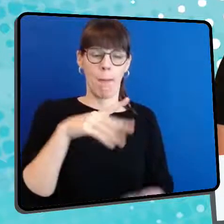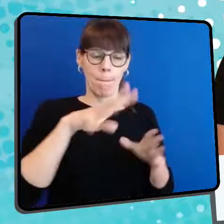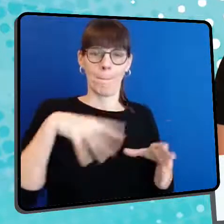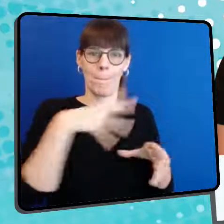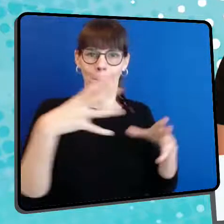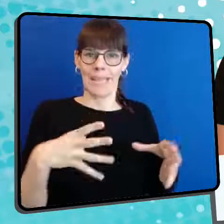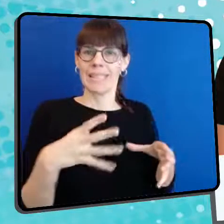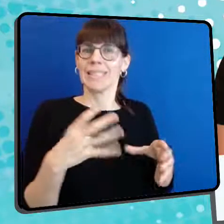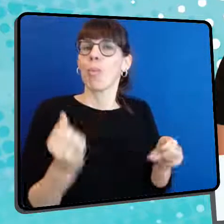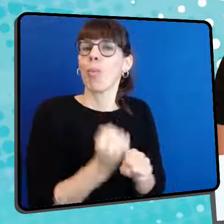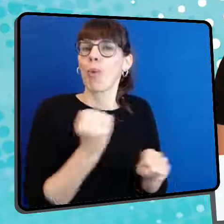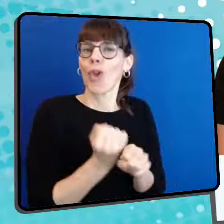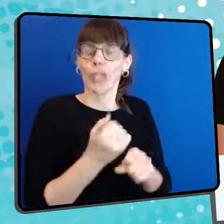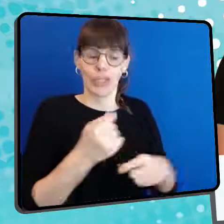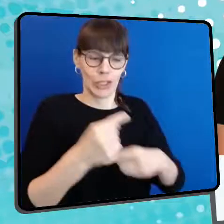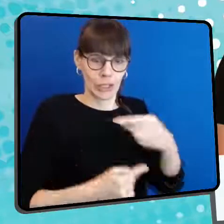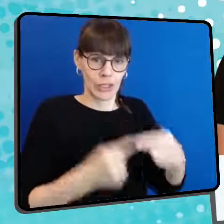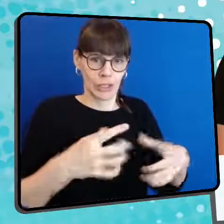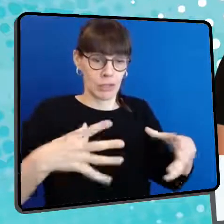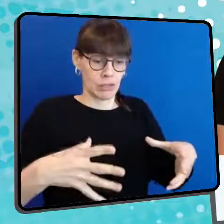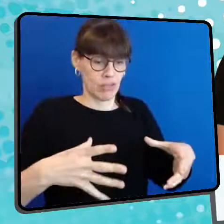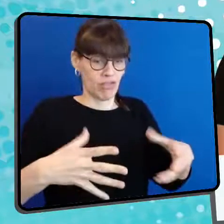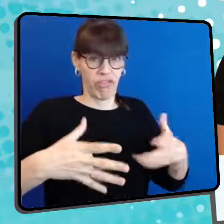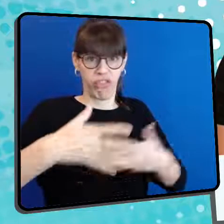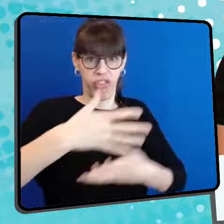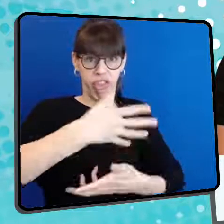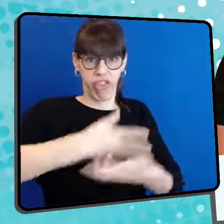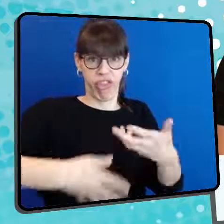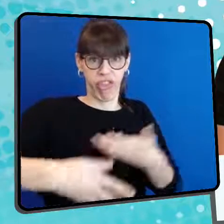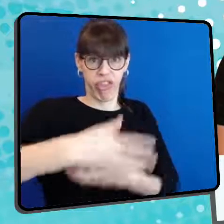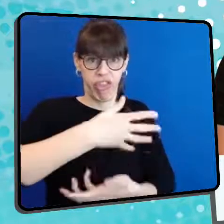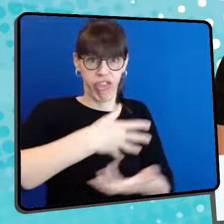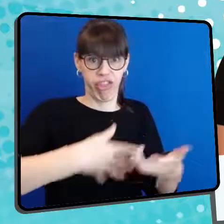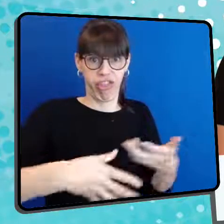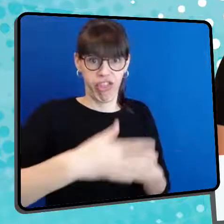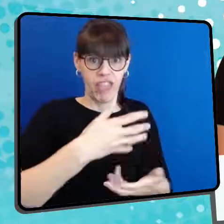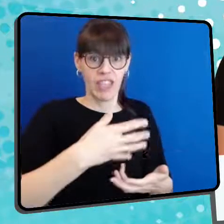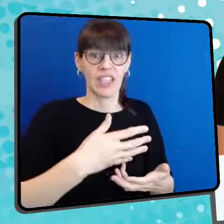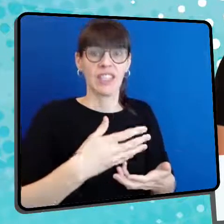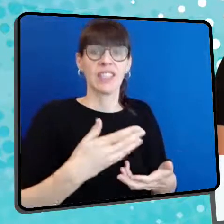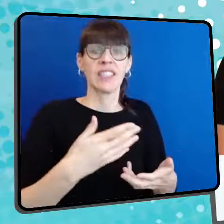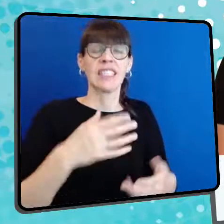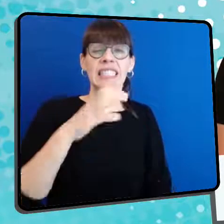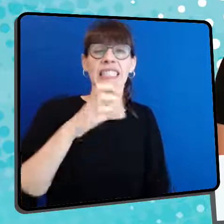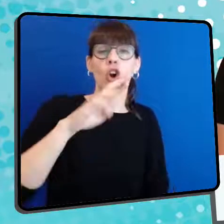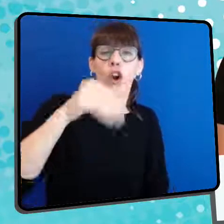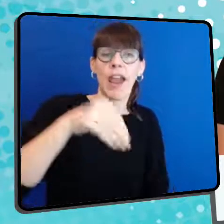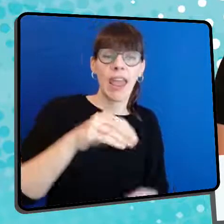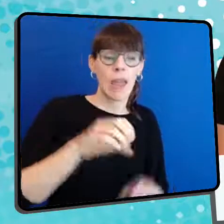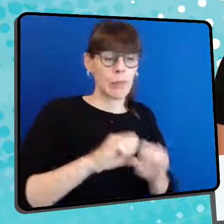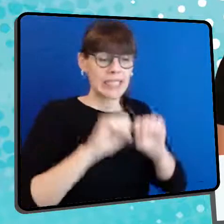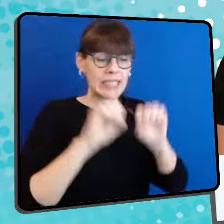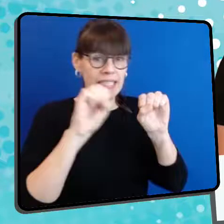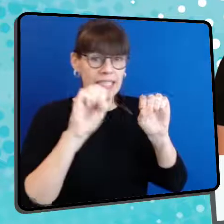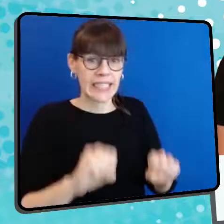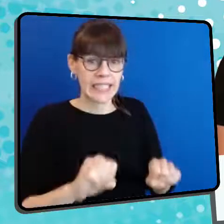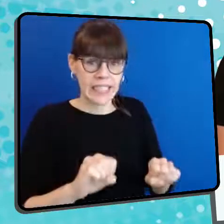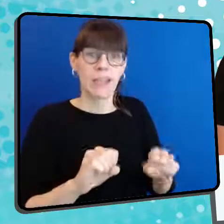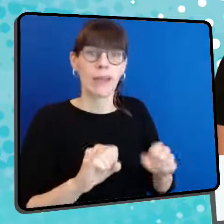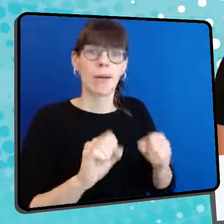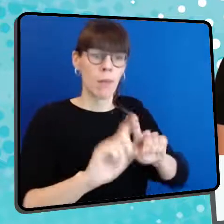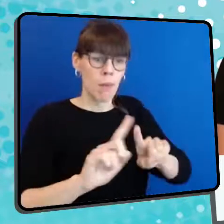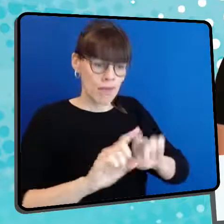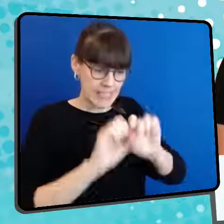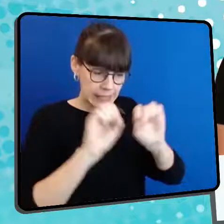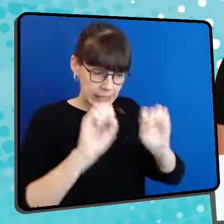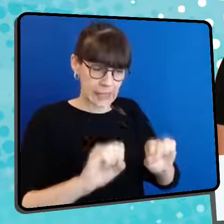crap. ERP systems, CRM systems, those are just so bad. I mean, you